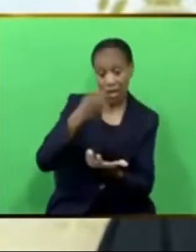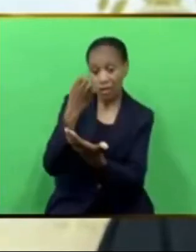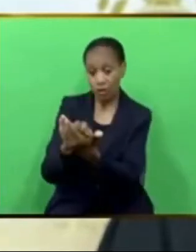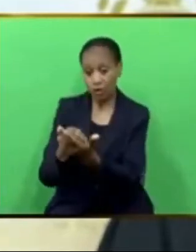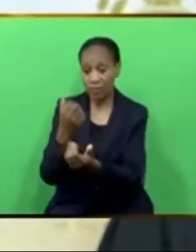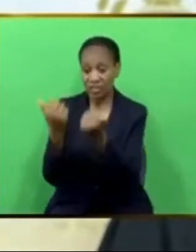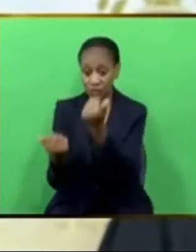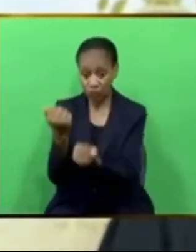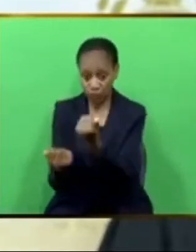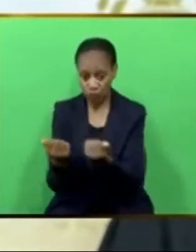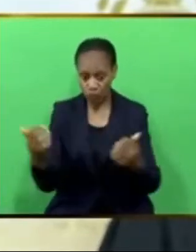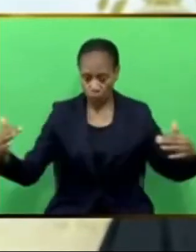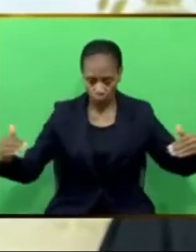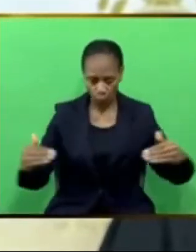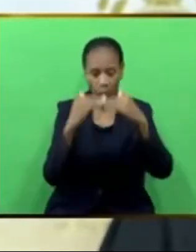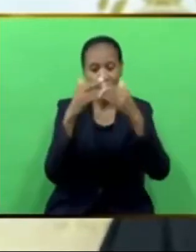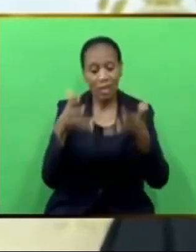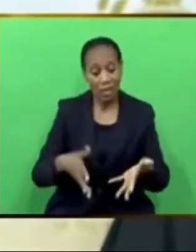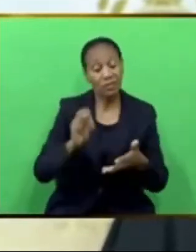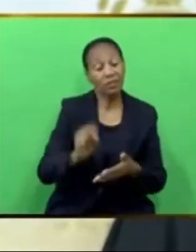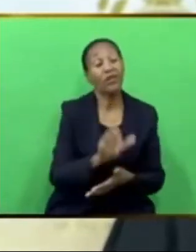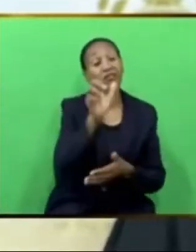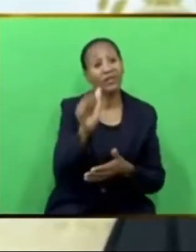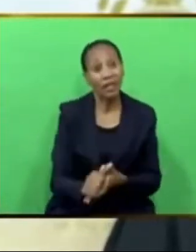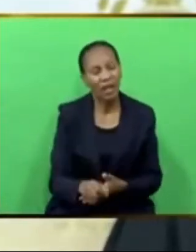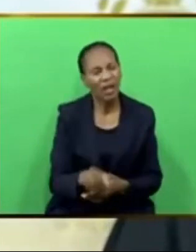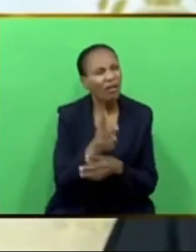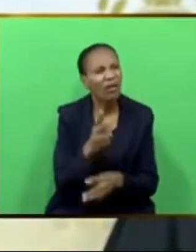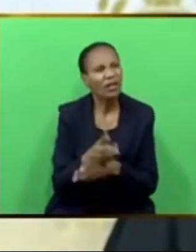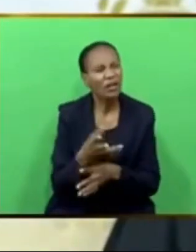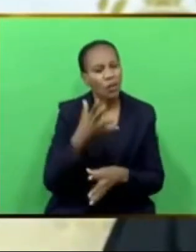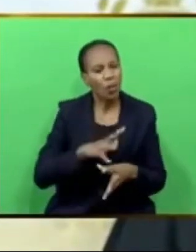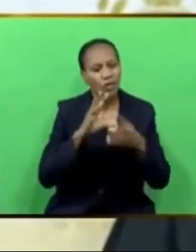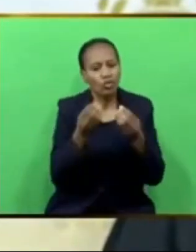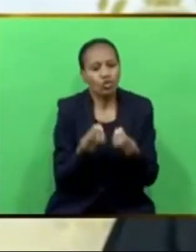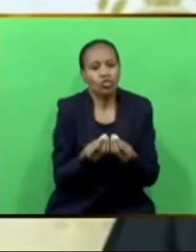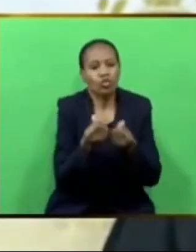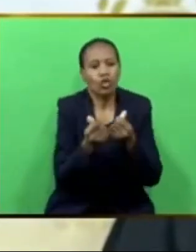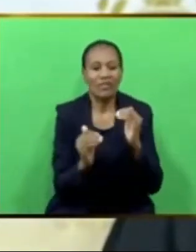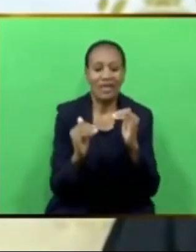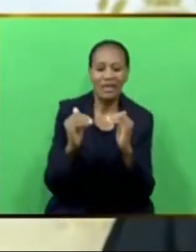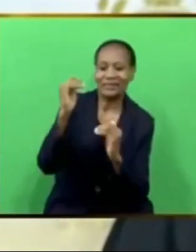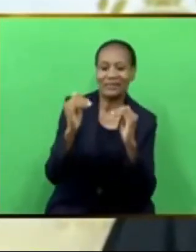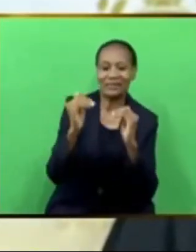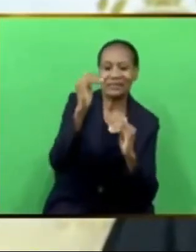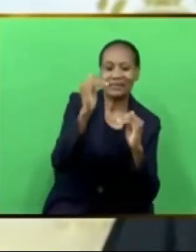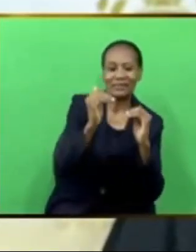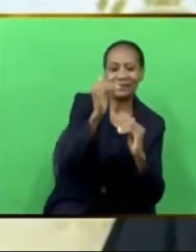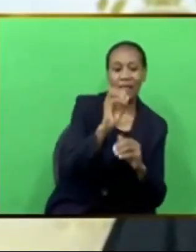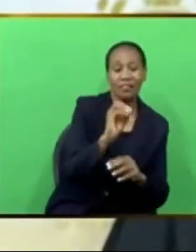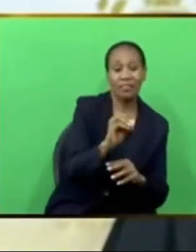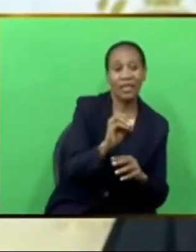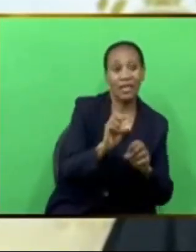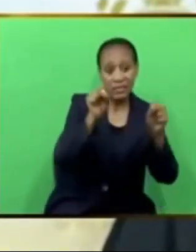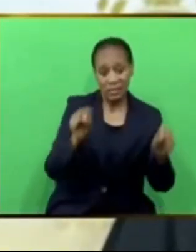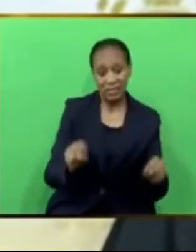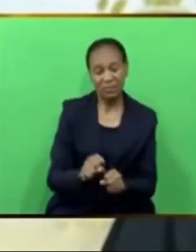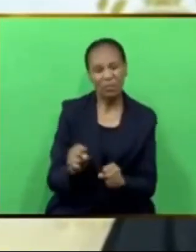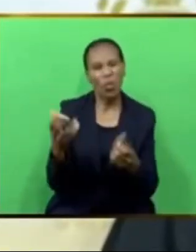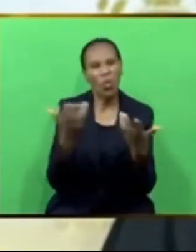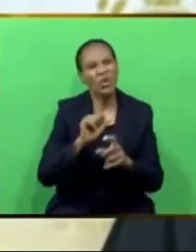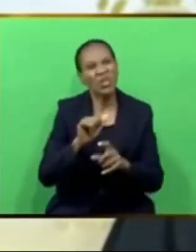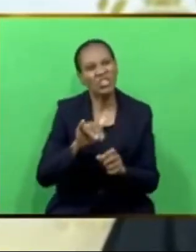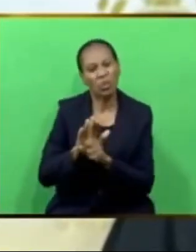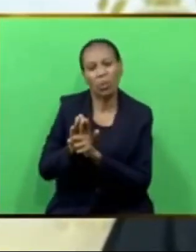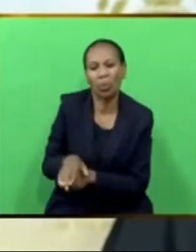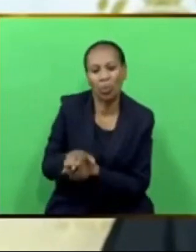nation and to decisively address the inequality that was the hallmark of the system of discrimination